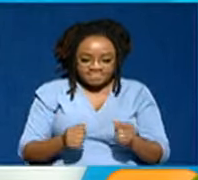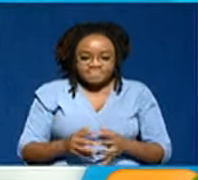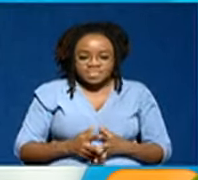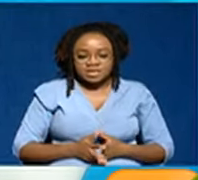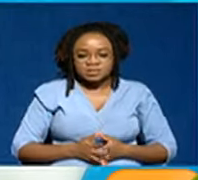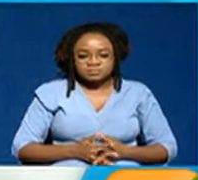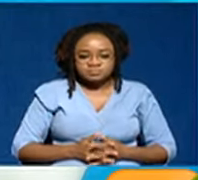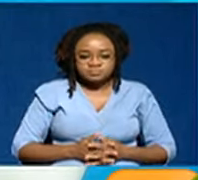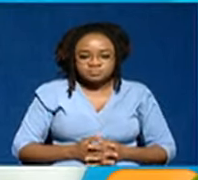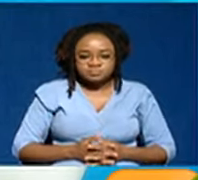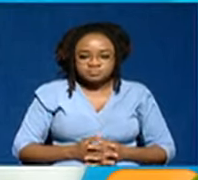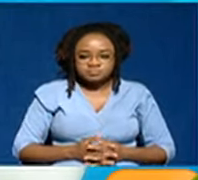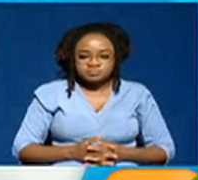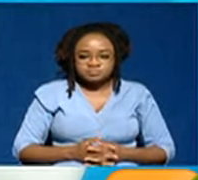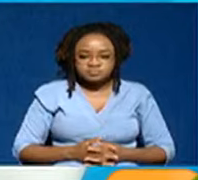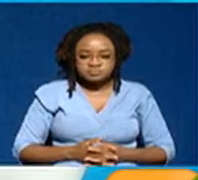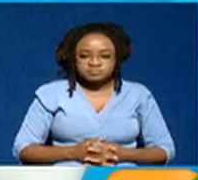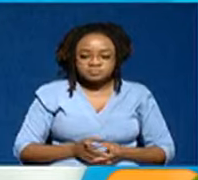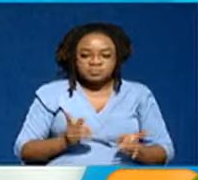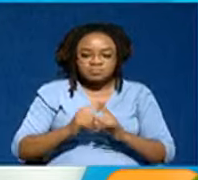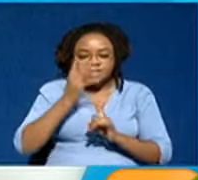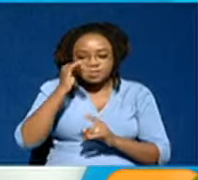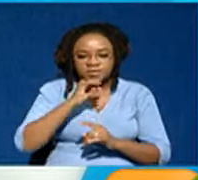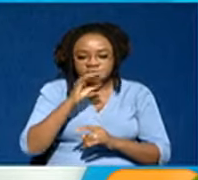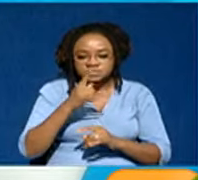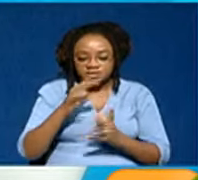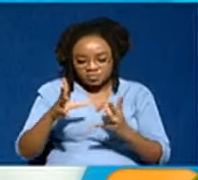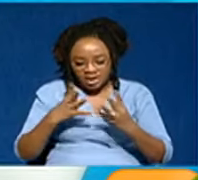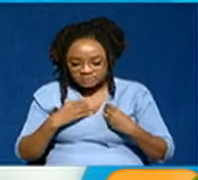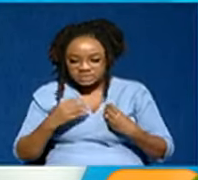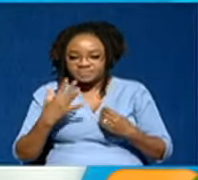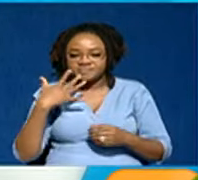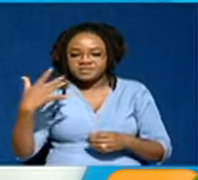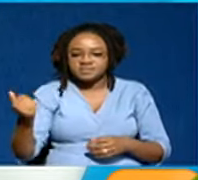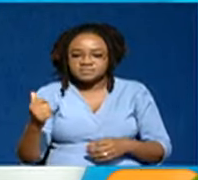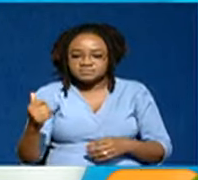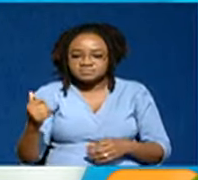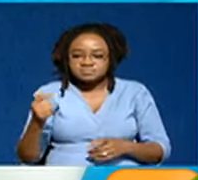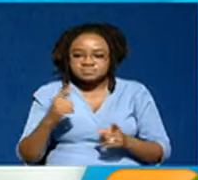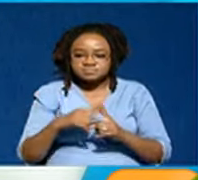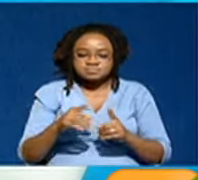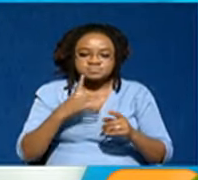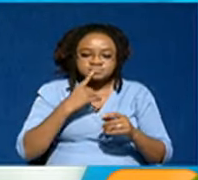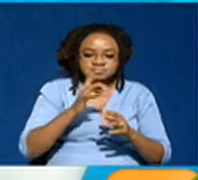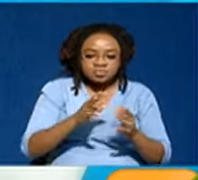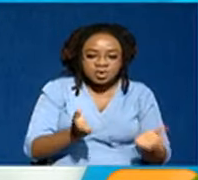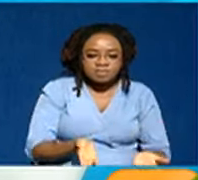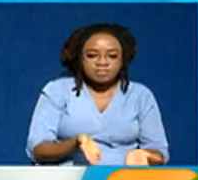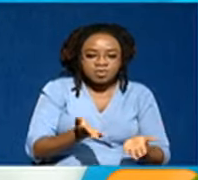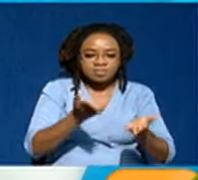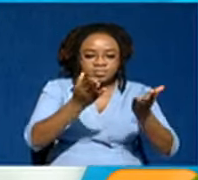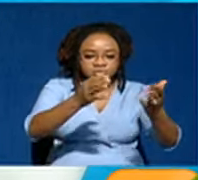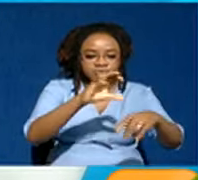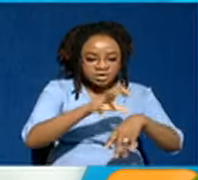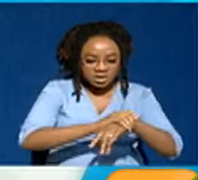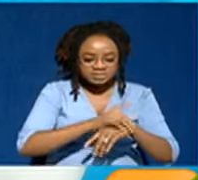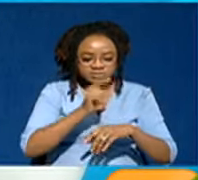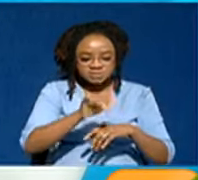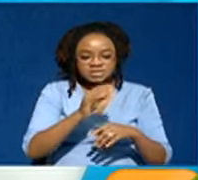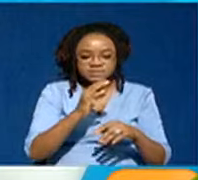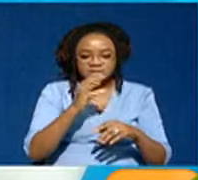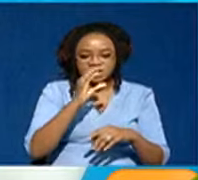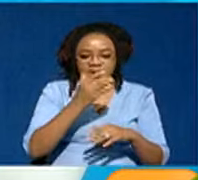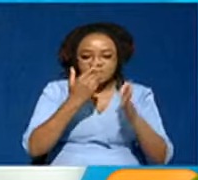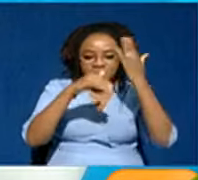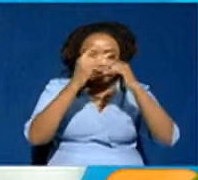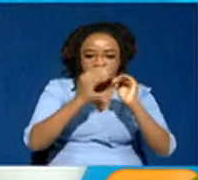why don't you say we are able to take 500? Then we take the other 500. They say that they want their promotions to be done, which is the career progression policy. Why